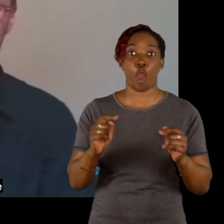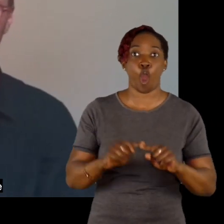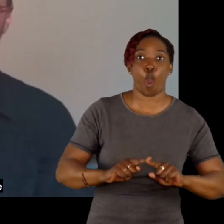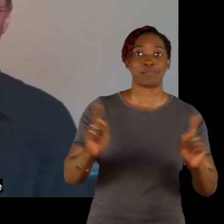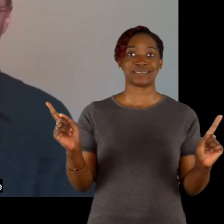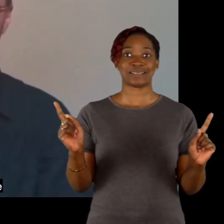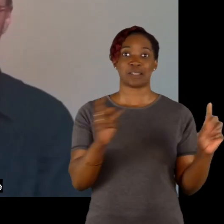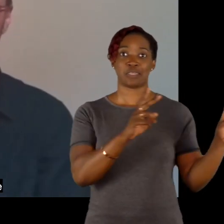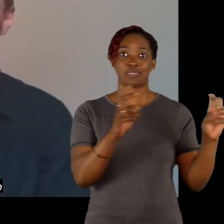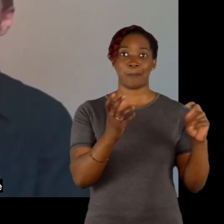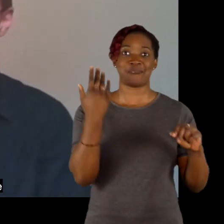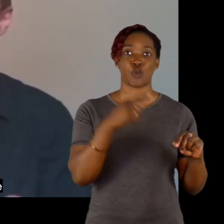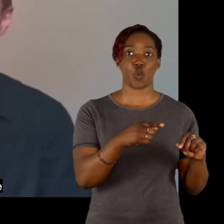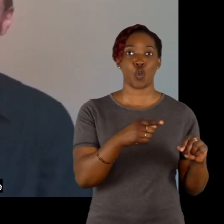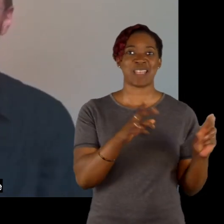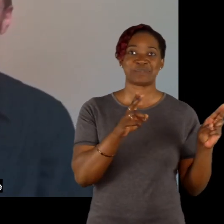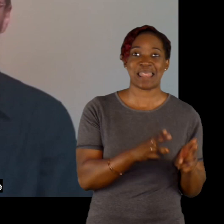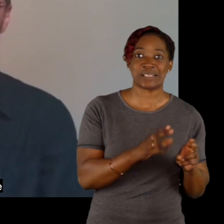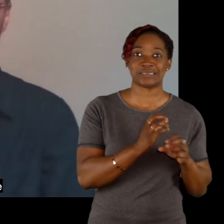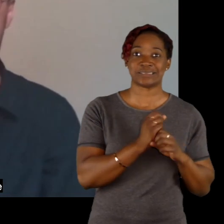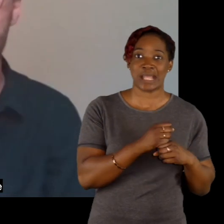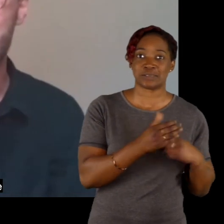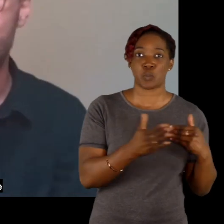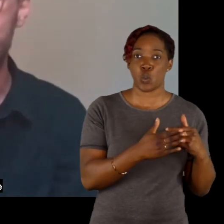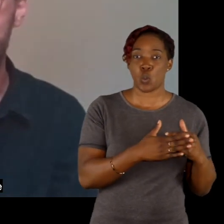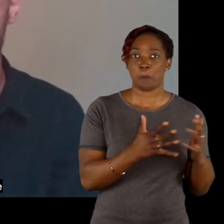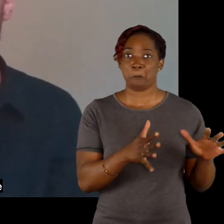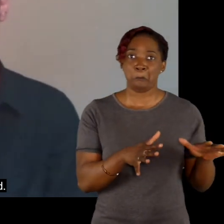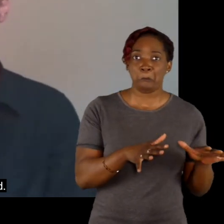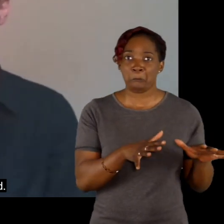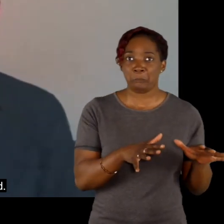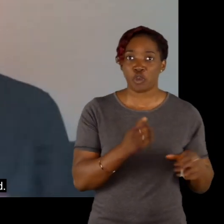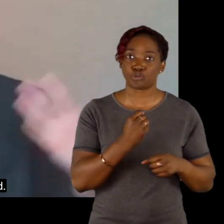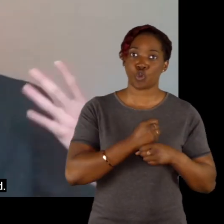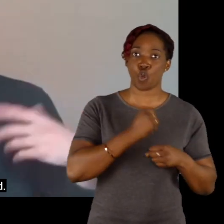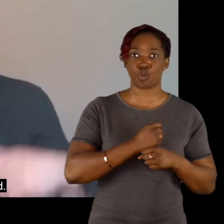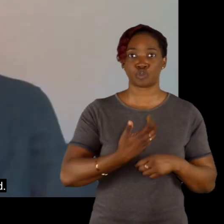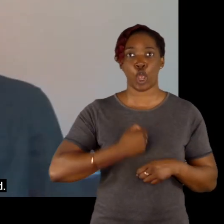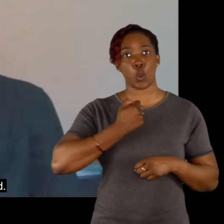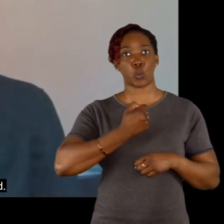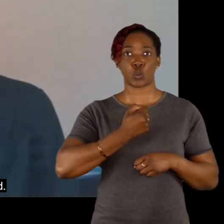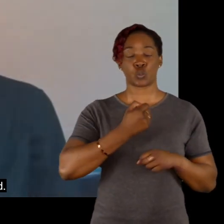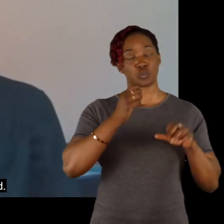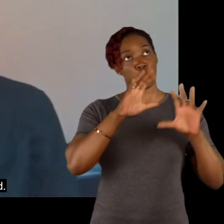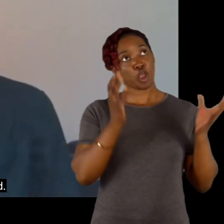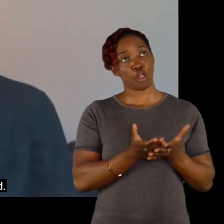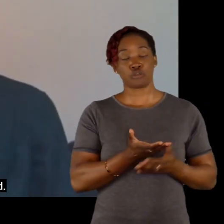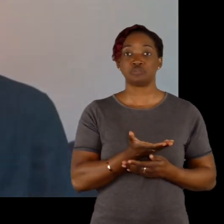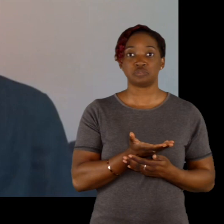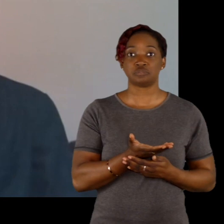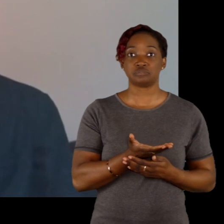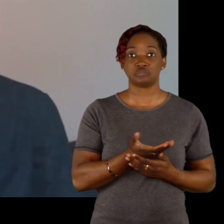previous to that, which is a little less tense and maybe a bit more George in his own little